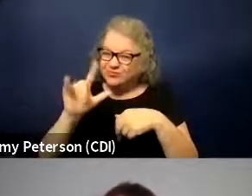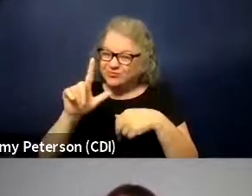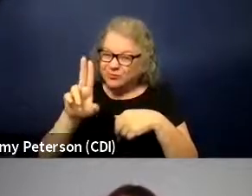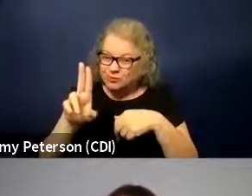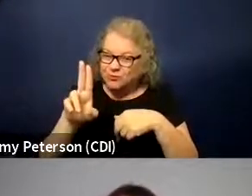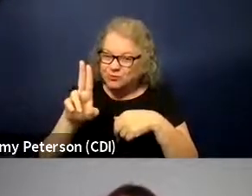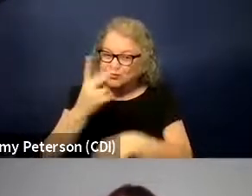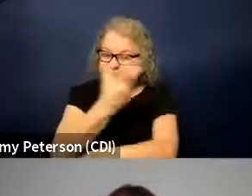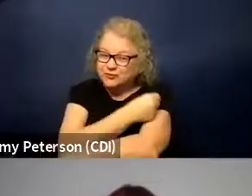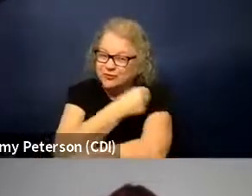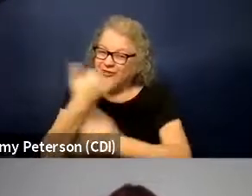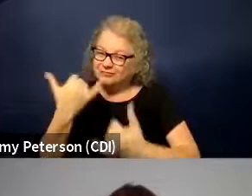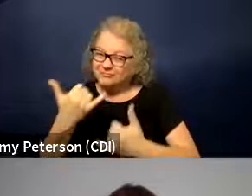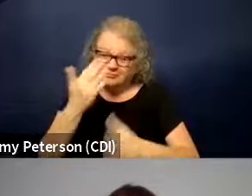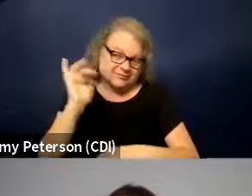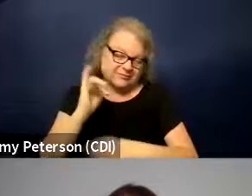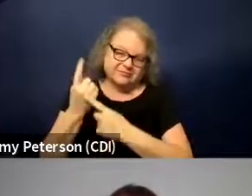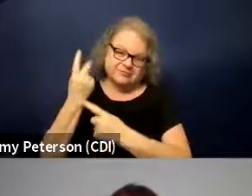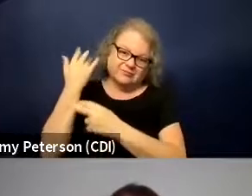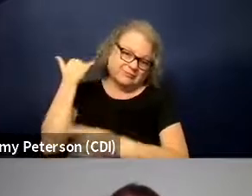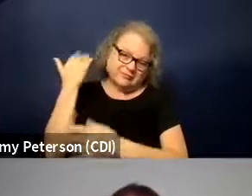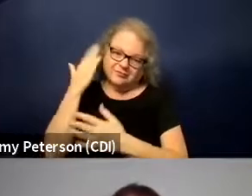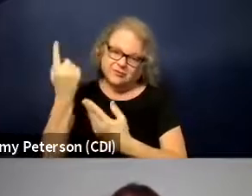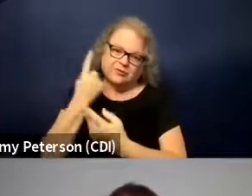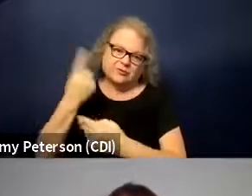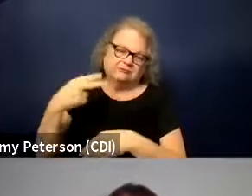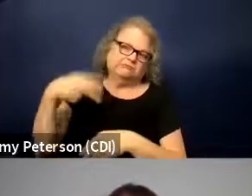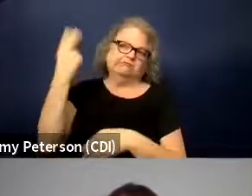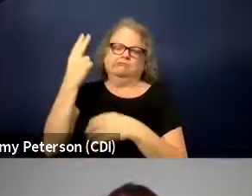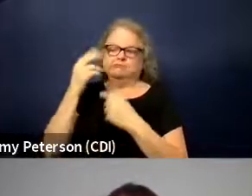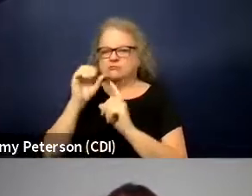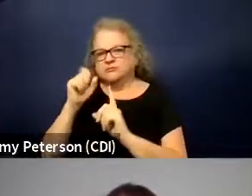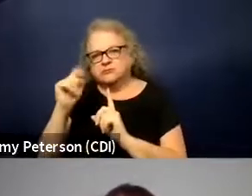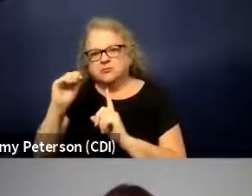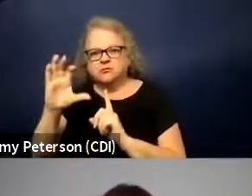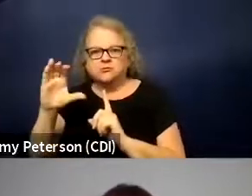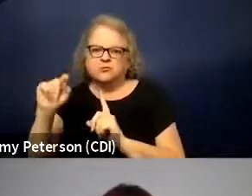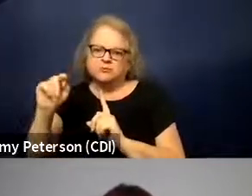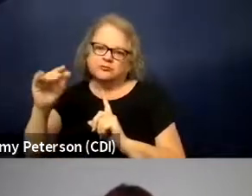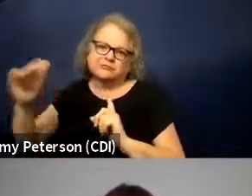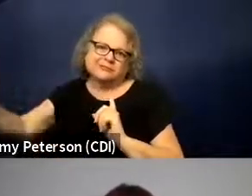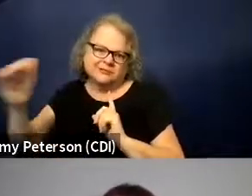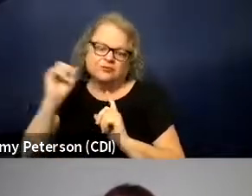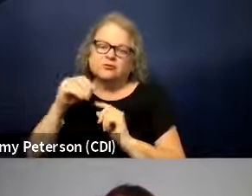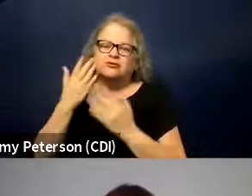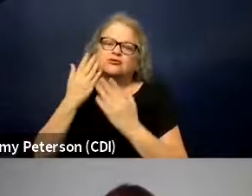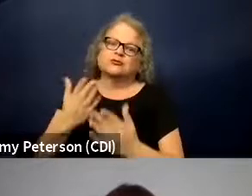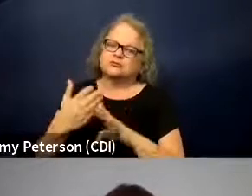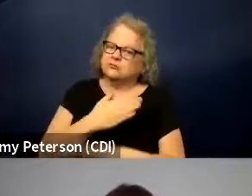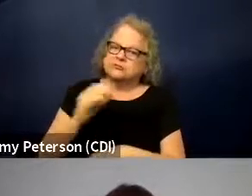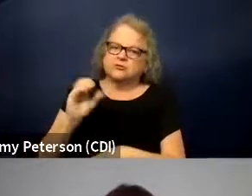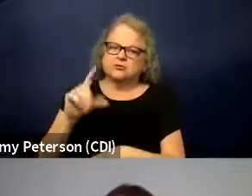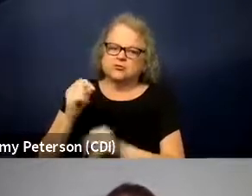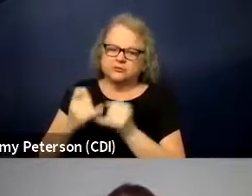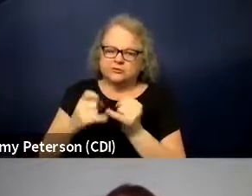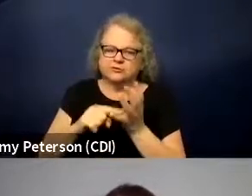early to get your flu shot now. And you can get the flu shot and the COVID vaccine at the same